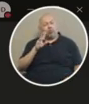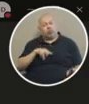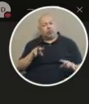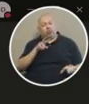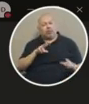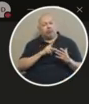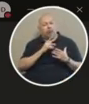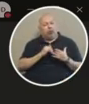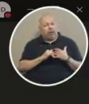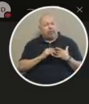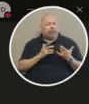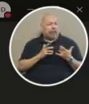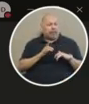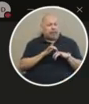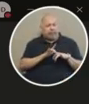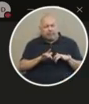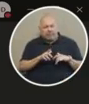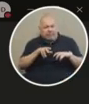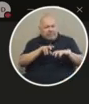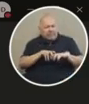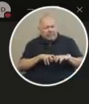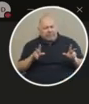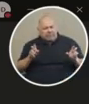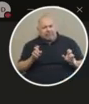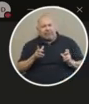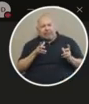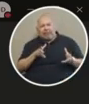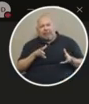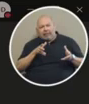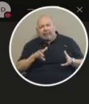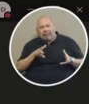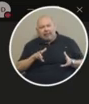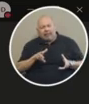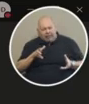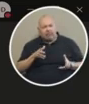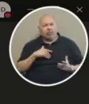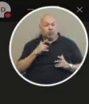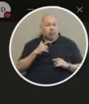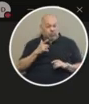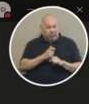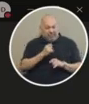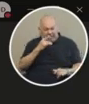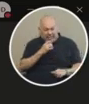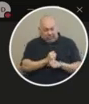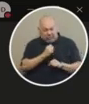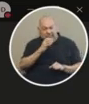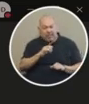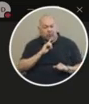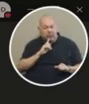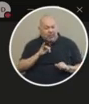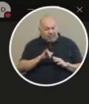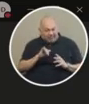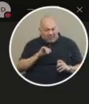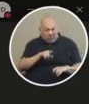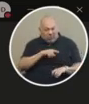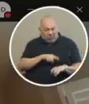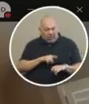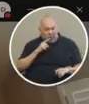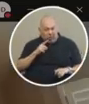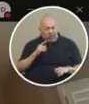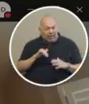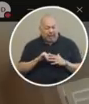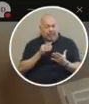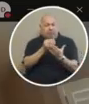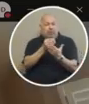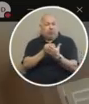a project like the MPC that has been in litigation for years at this point, and really looking at dollars